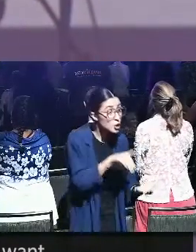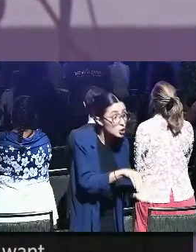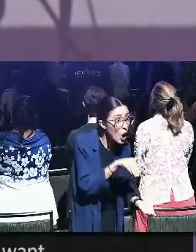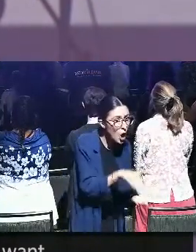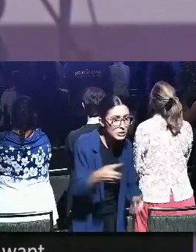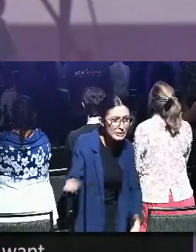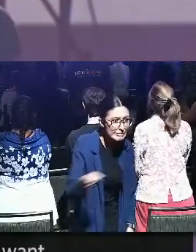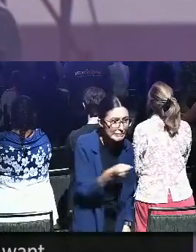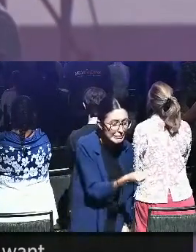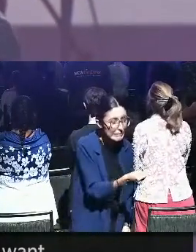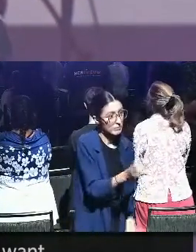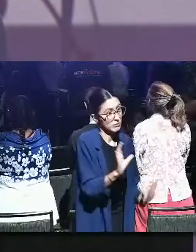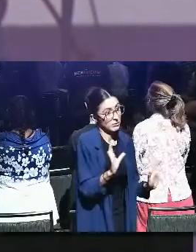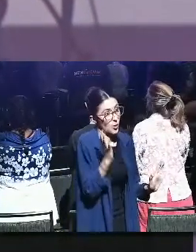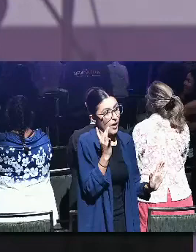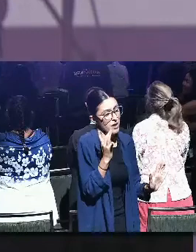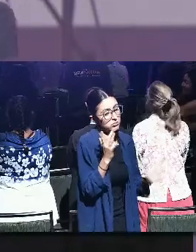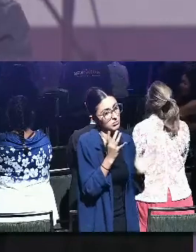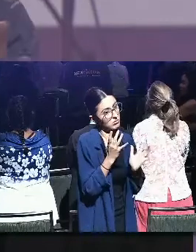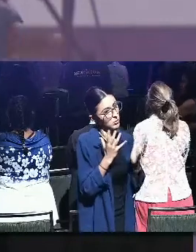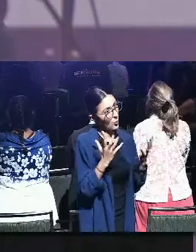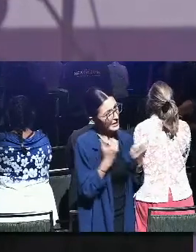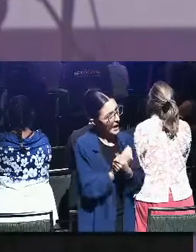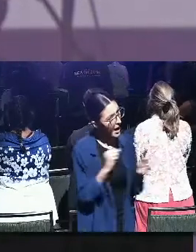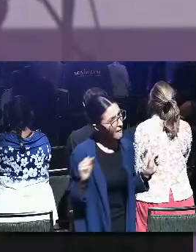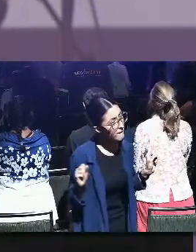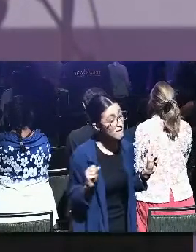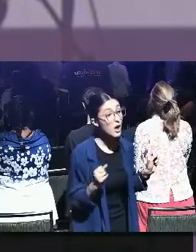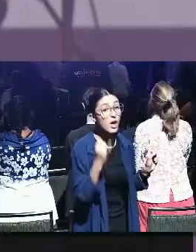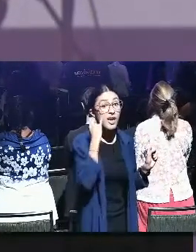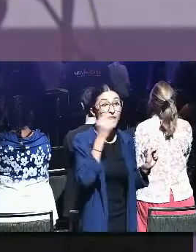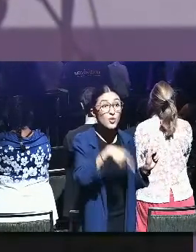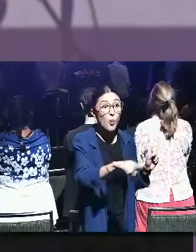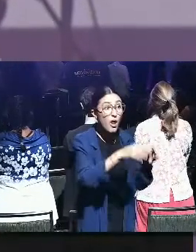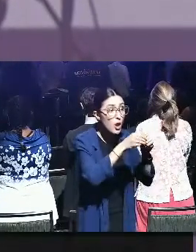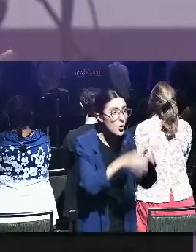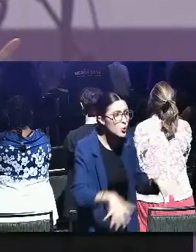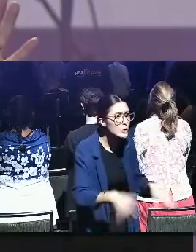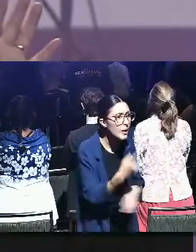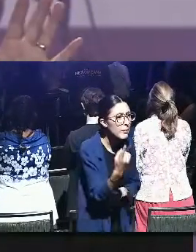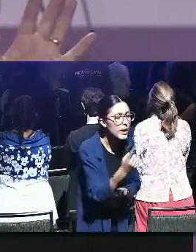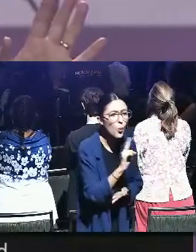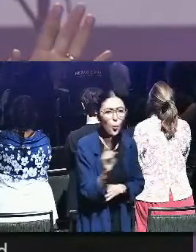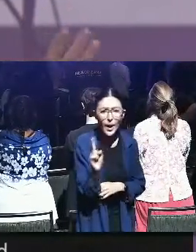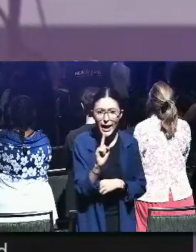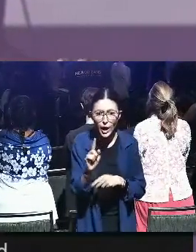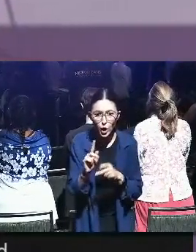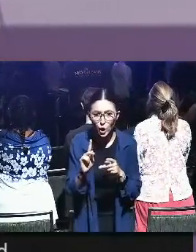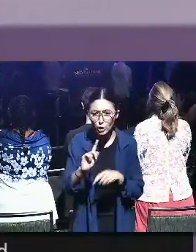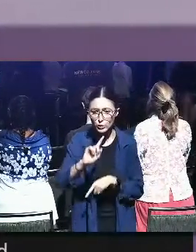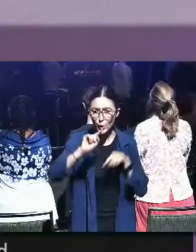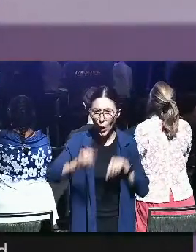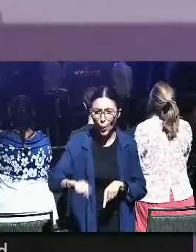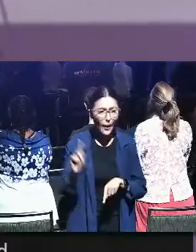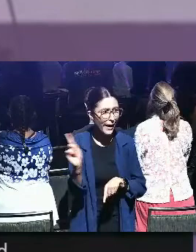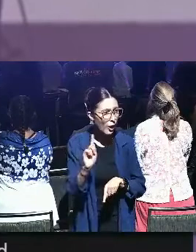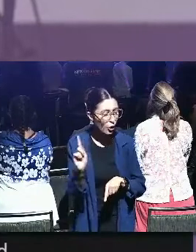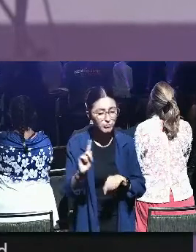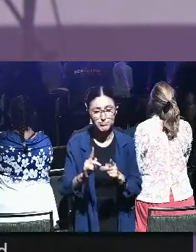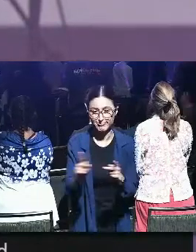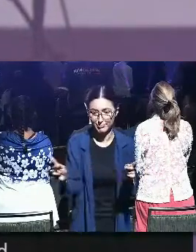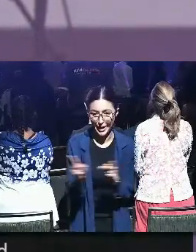thought about if you lost something, where would you go and retrieve it? He endured all the pressure and all